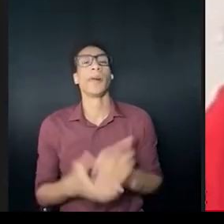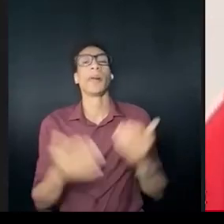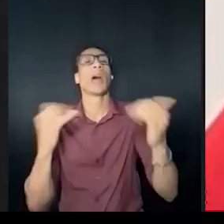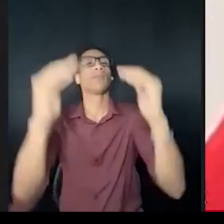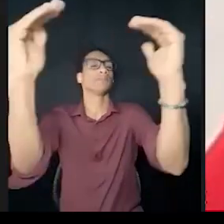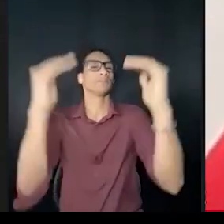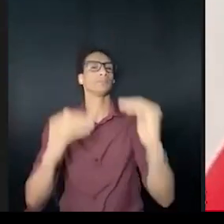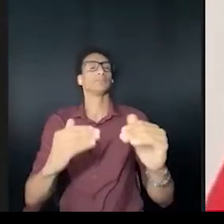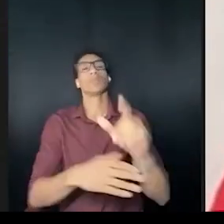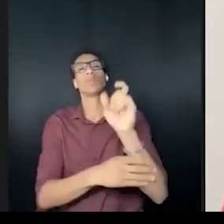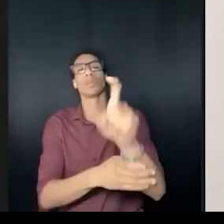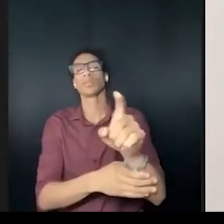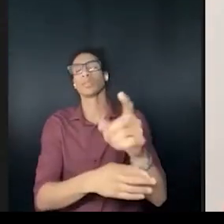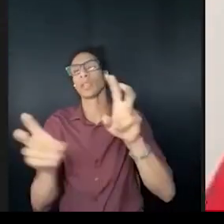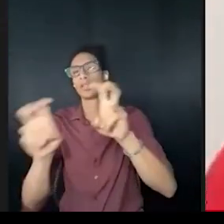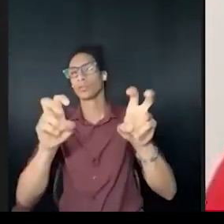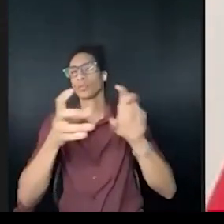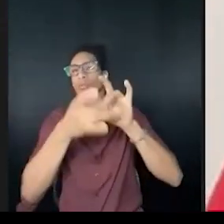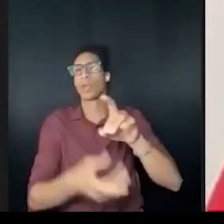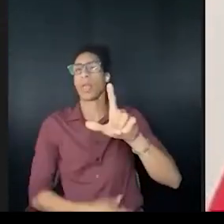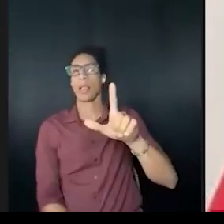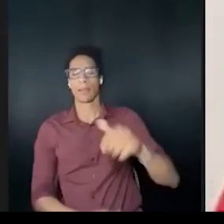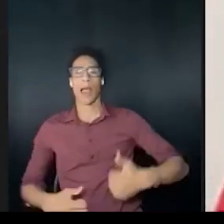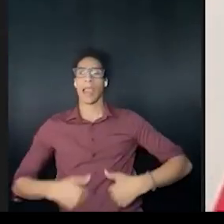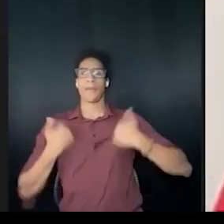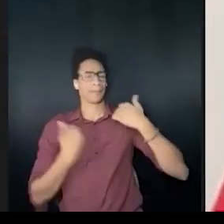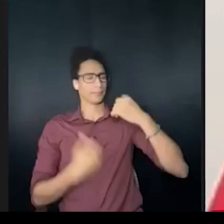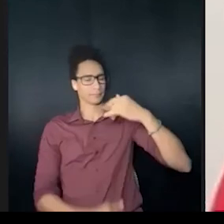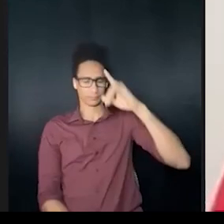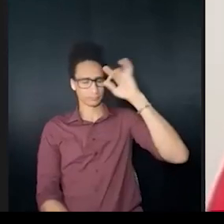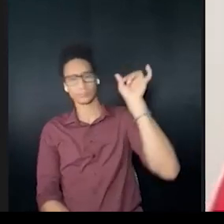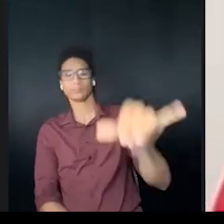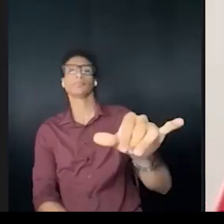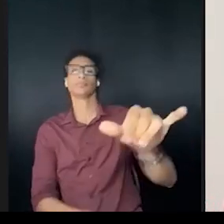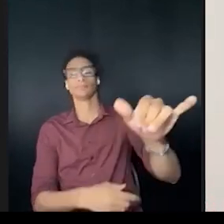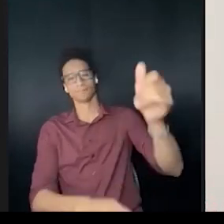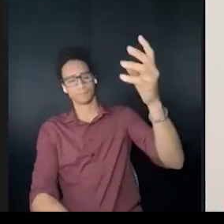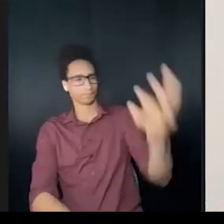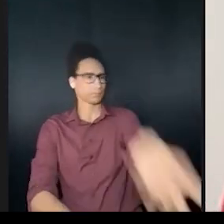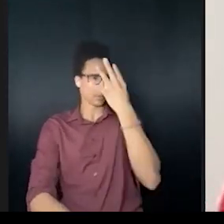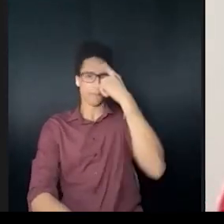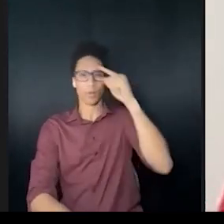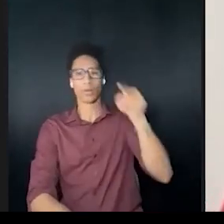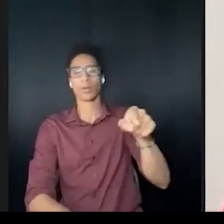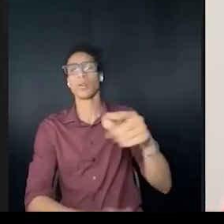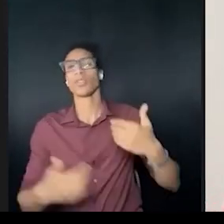the issue of lifetime incarceration of juveniles. And I'm going to jump to